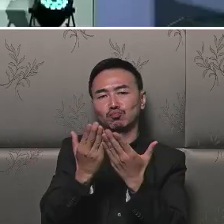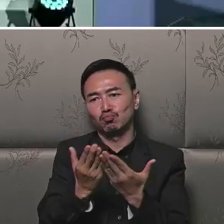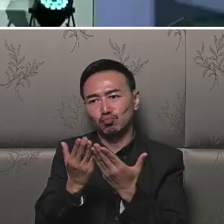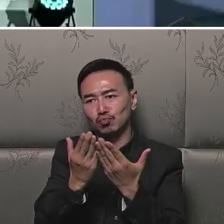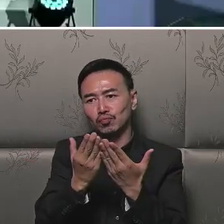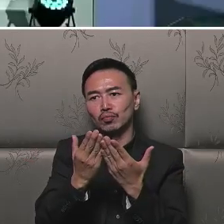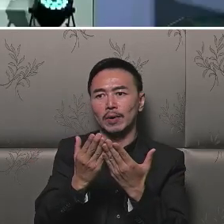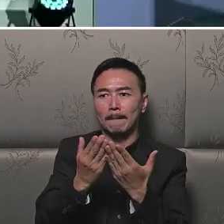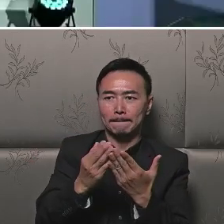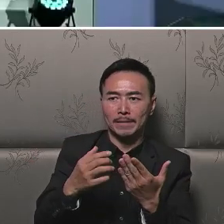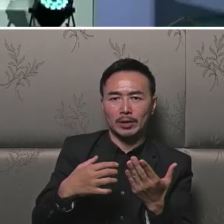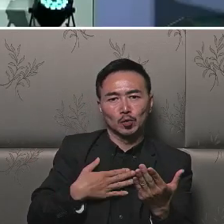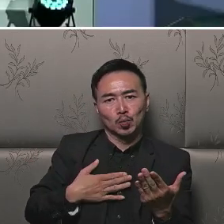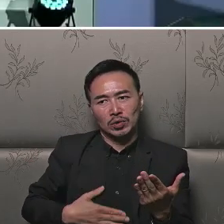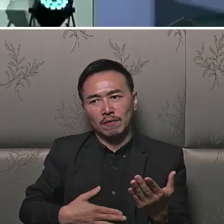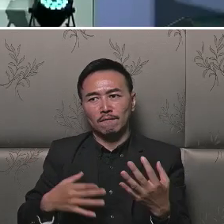some people who